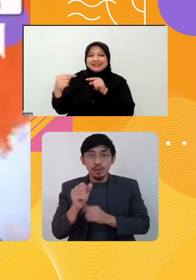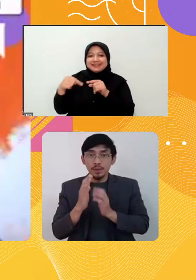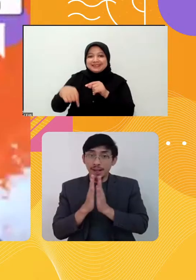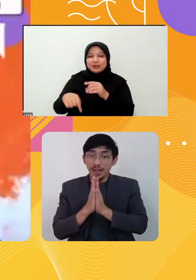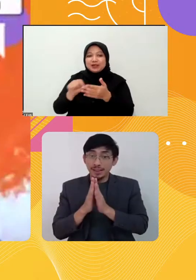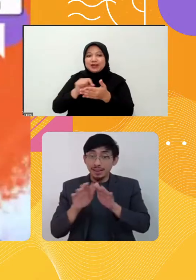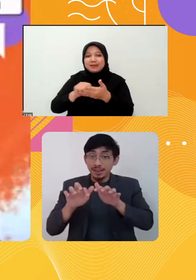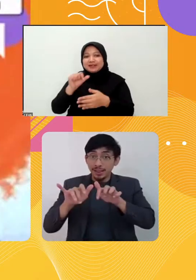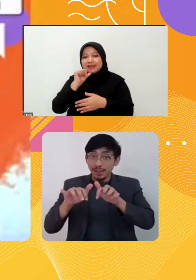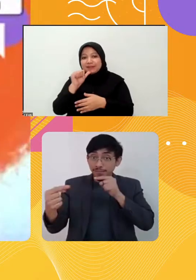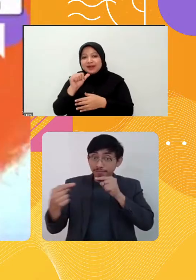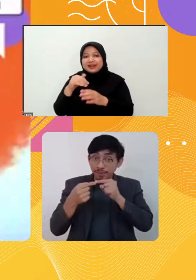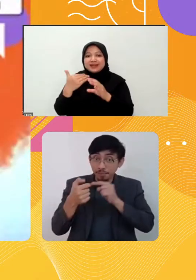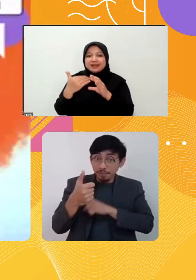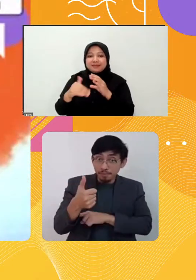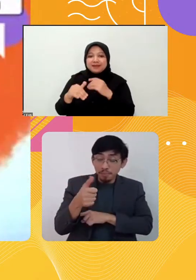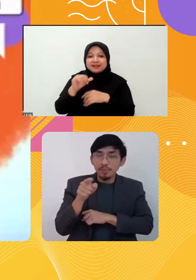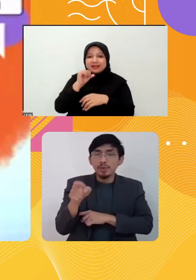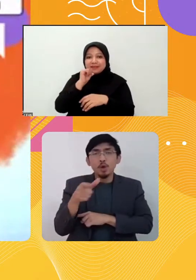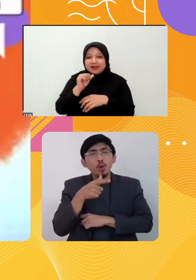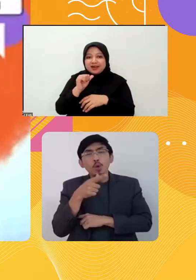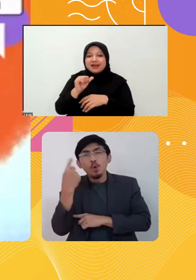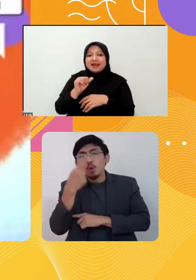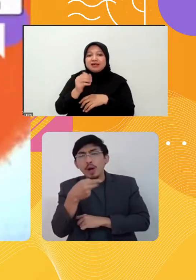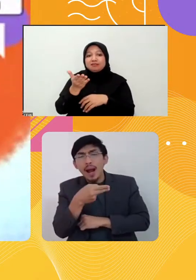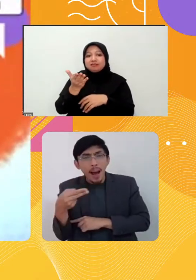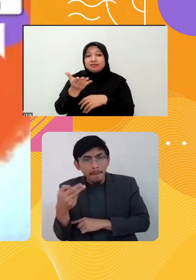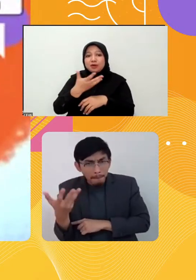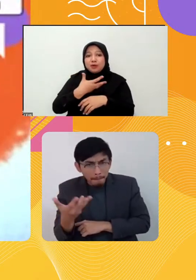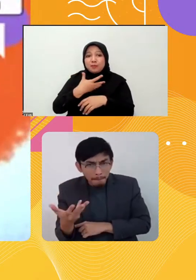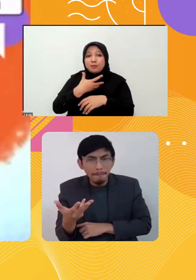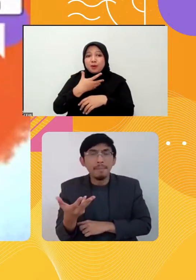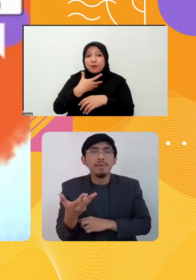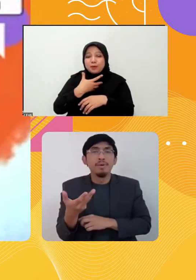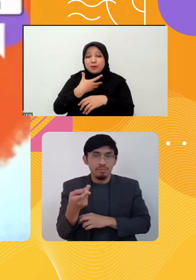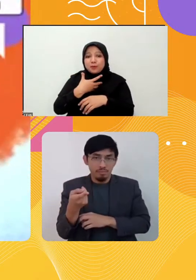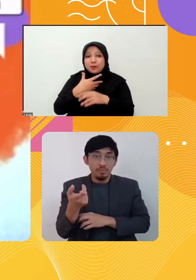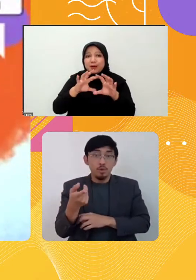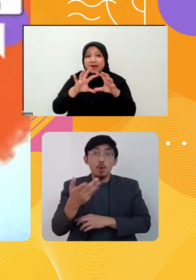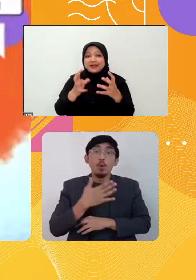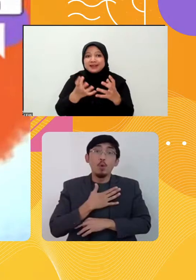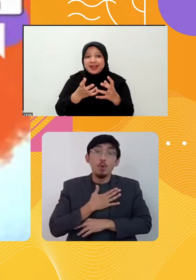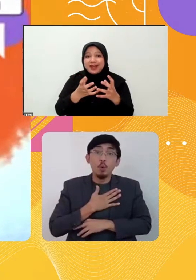want to choose randomly for the